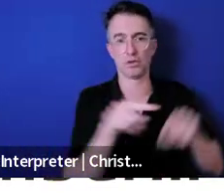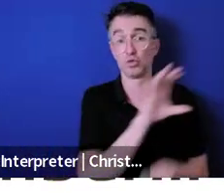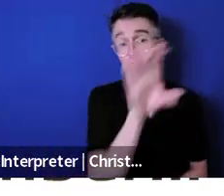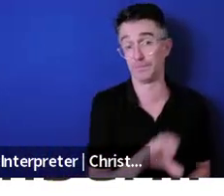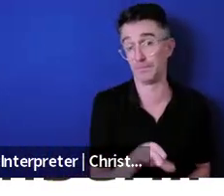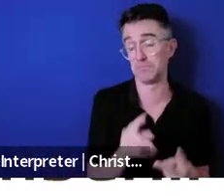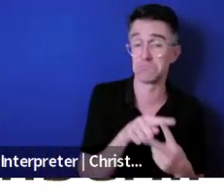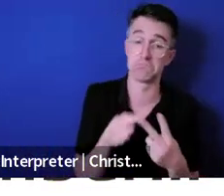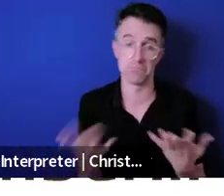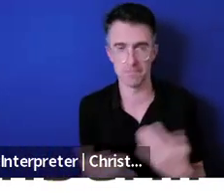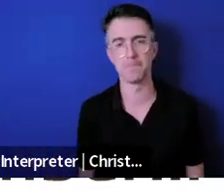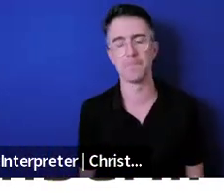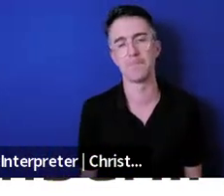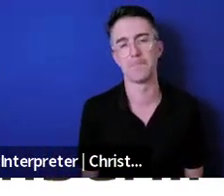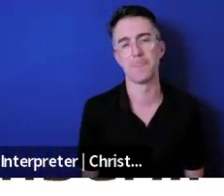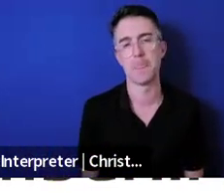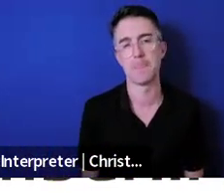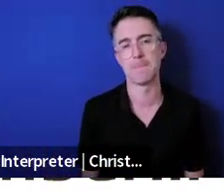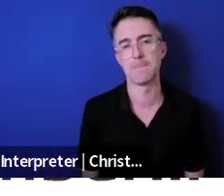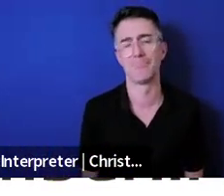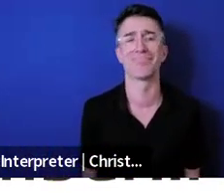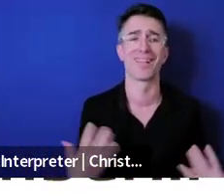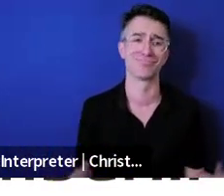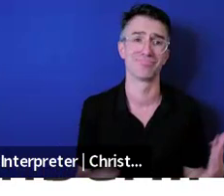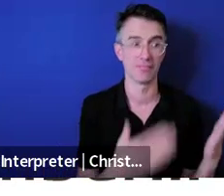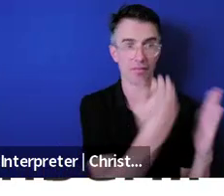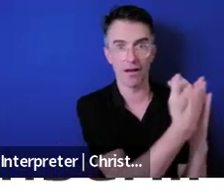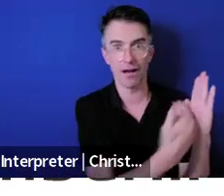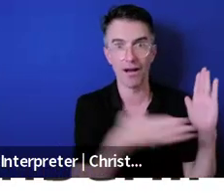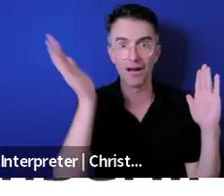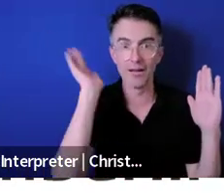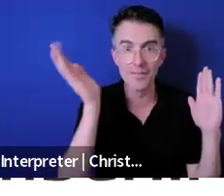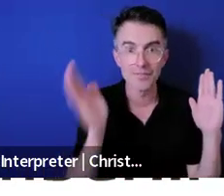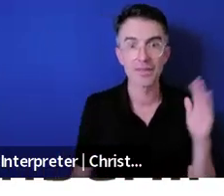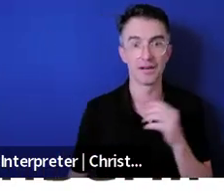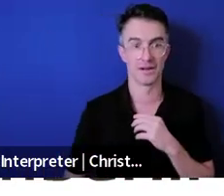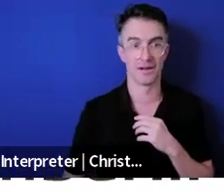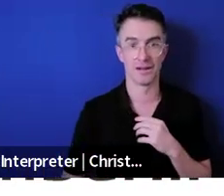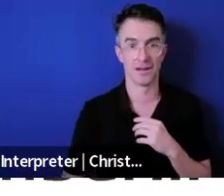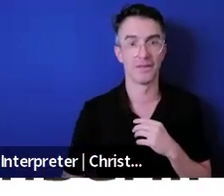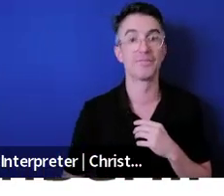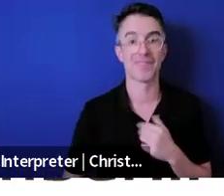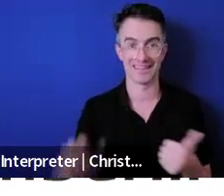Alexandre, Cote, Social Protection and Disability Social Policy at UNICEF